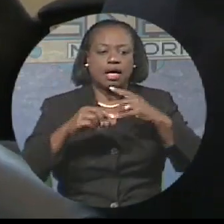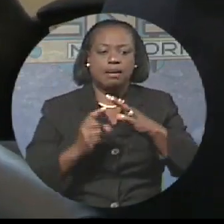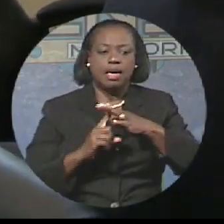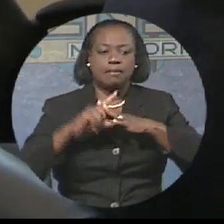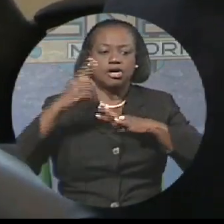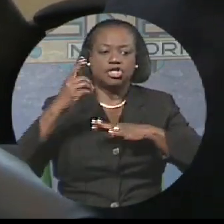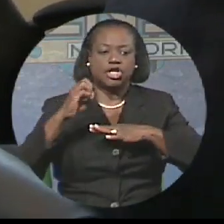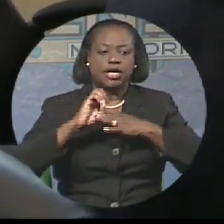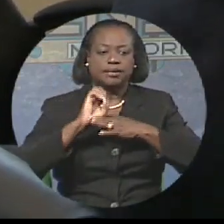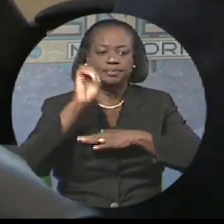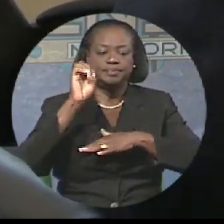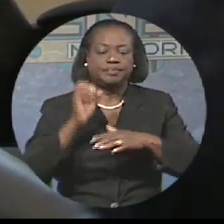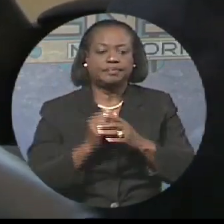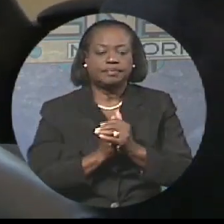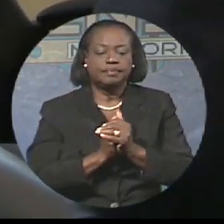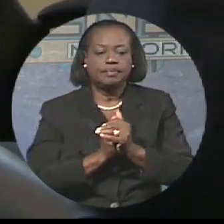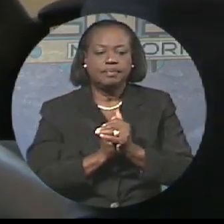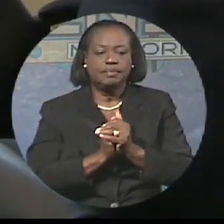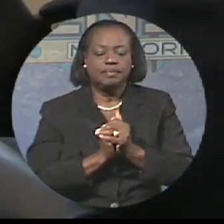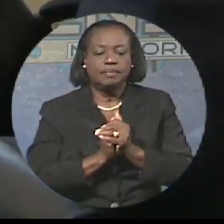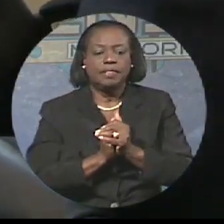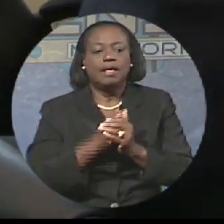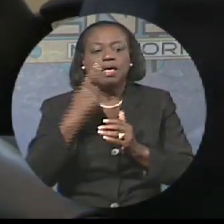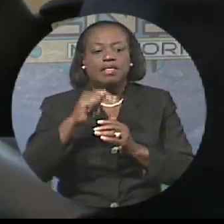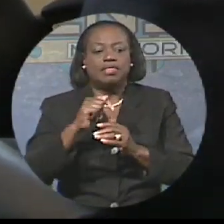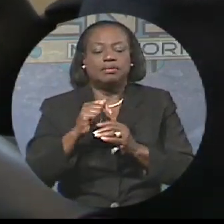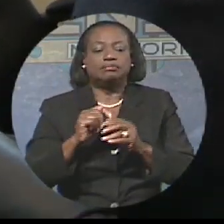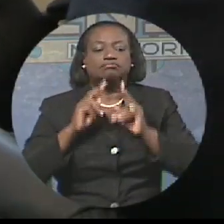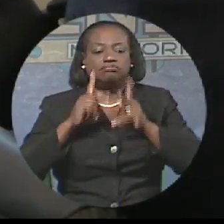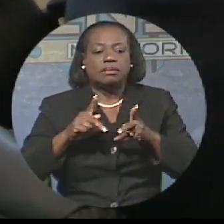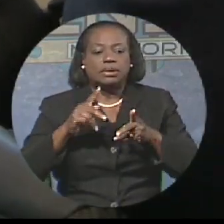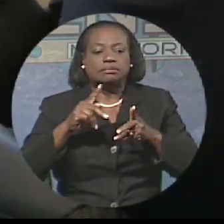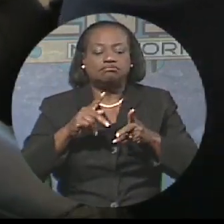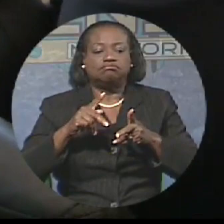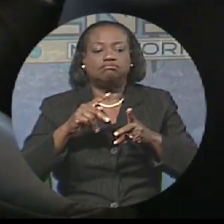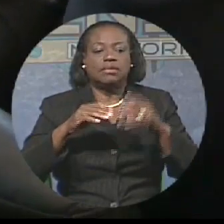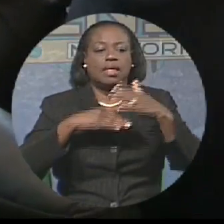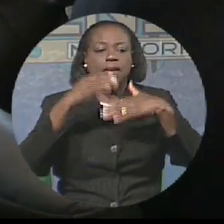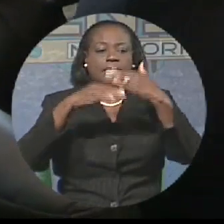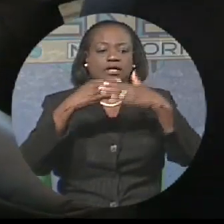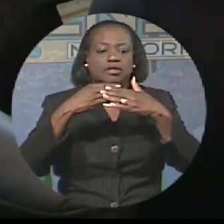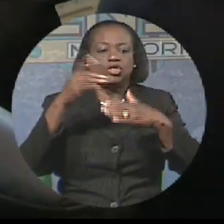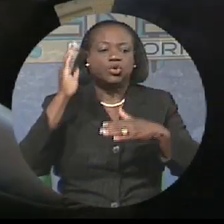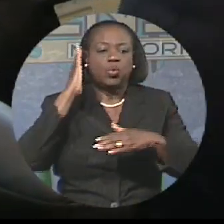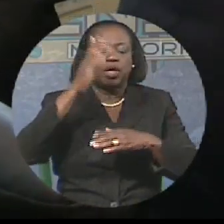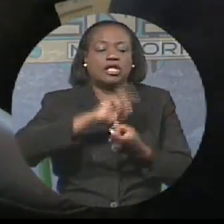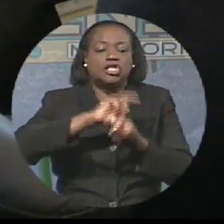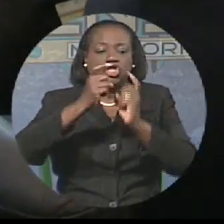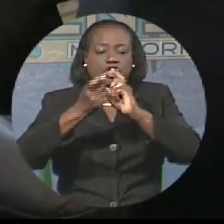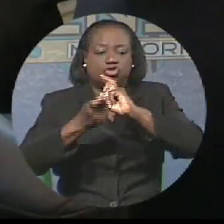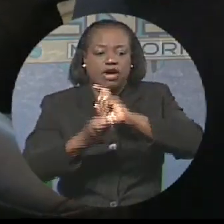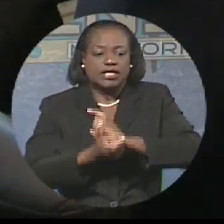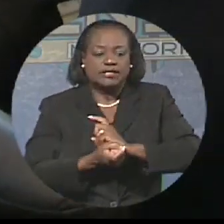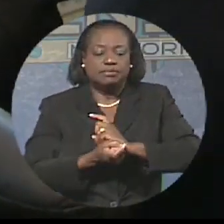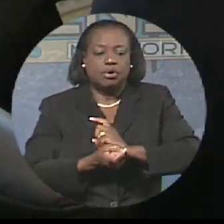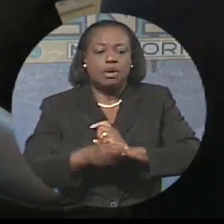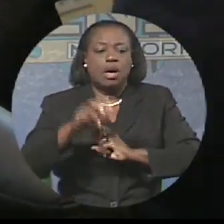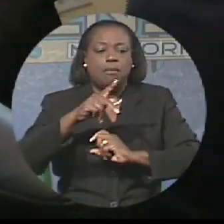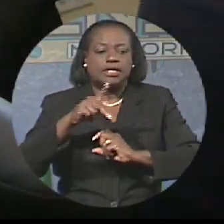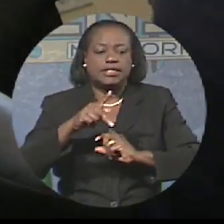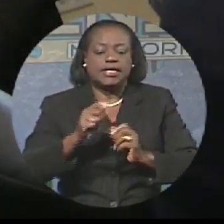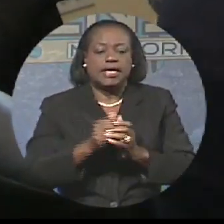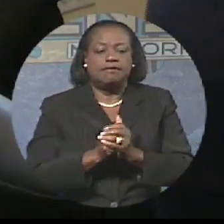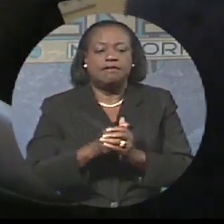those infrastructural upgrades to government buildings will transform Potter's Key into the Mecca for outdoor family activities. LaDawn